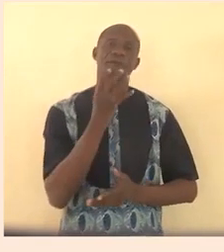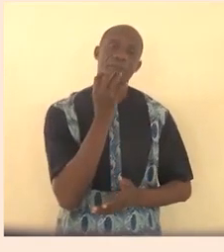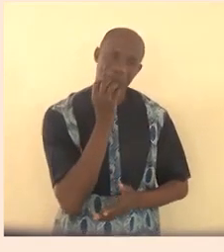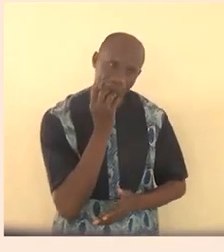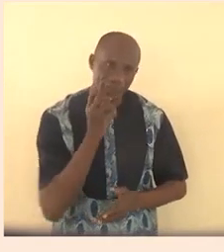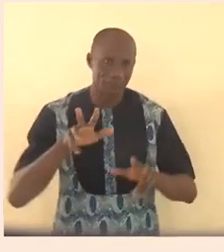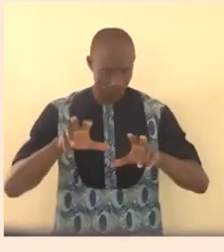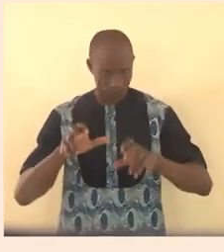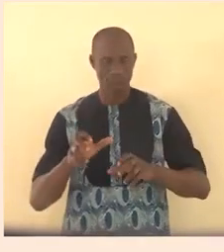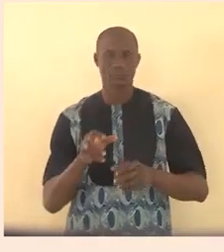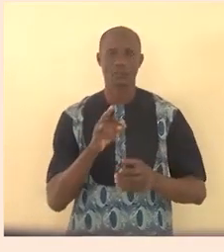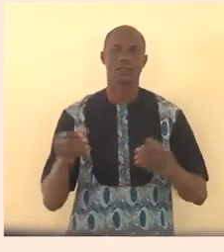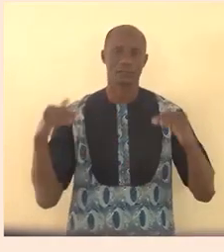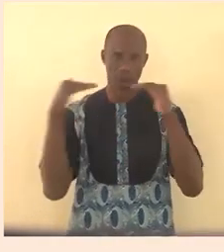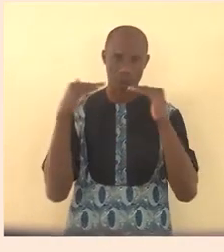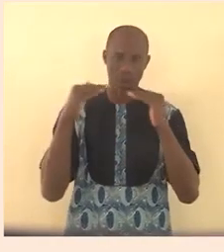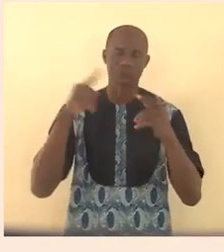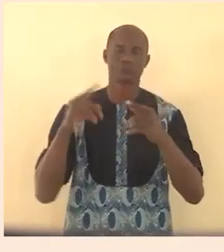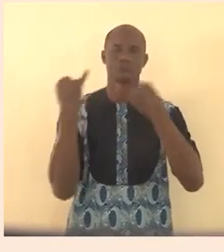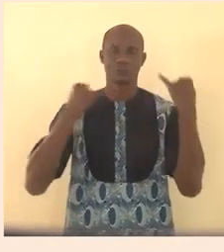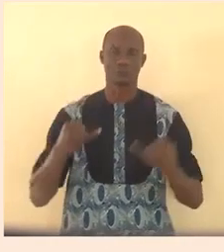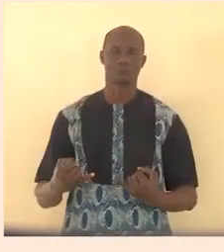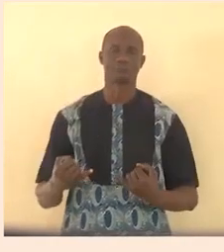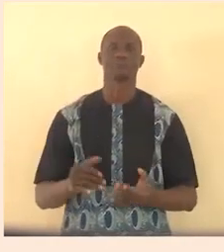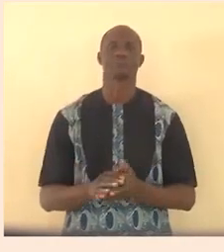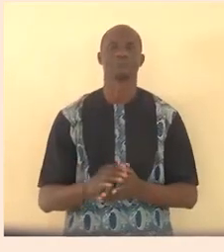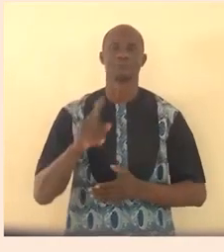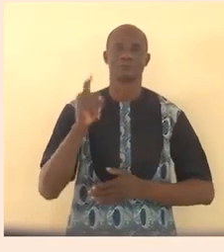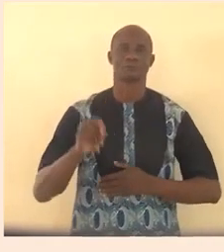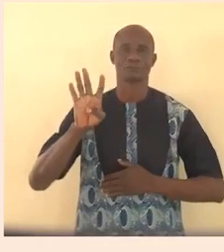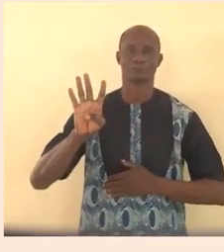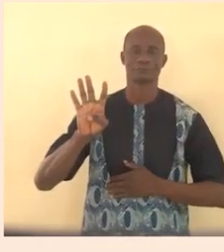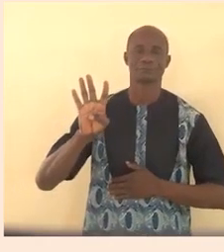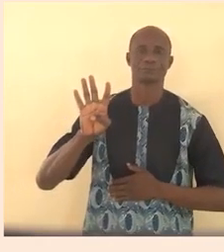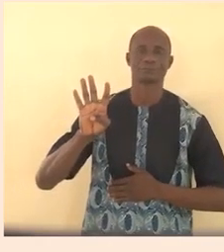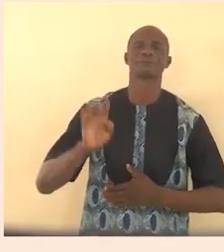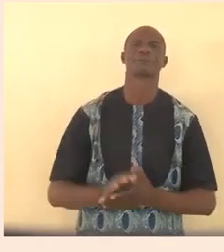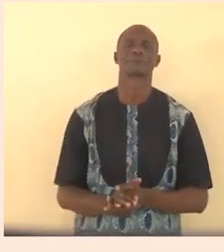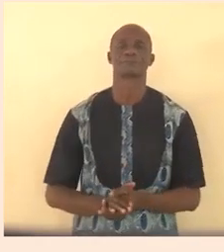greed and avarice are equivalent to idolatry? Question four.